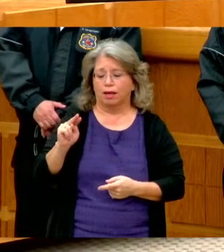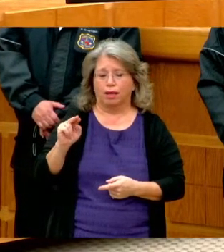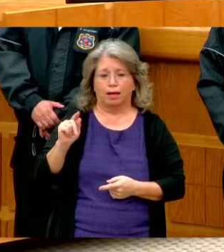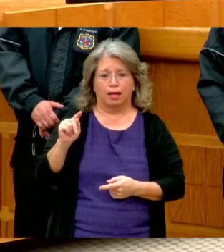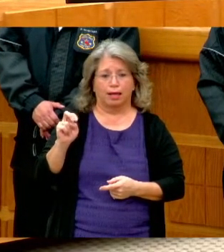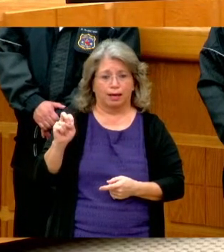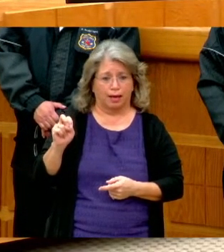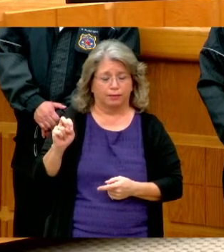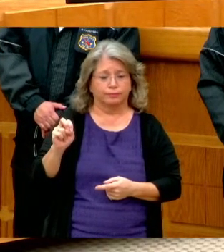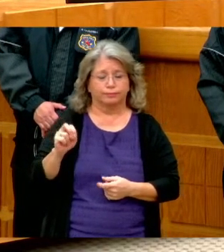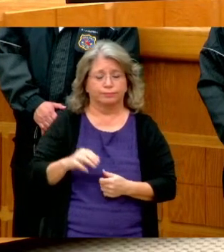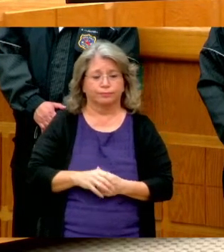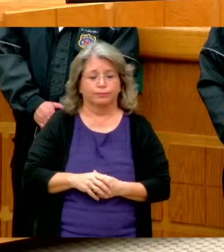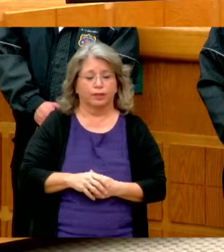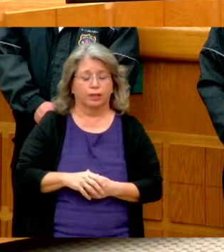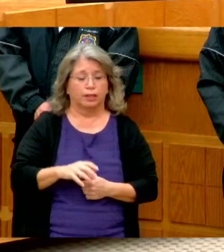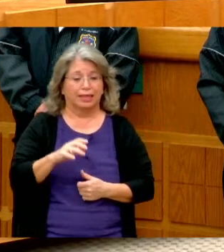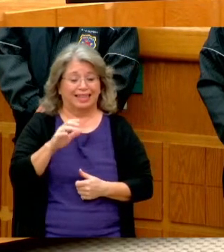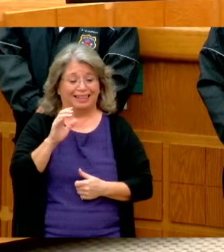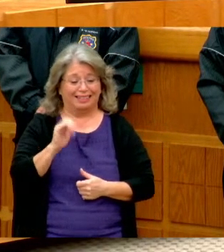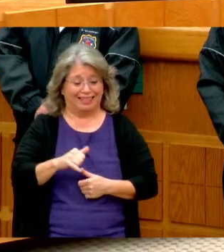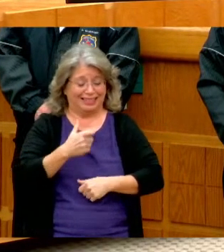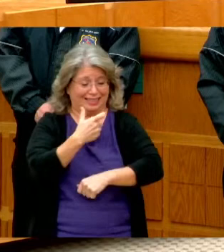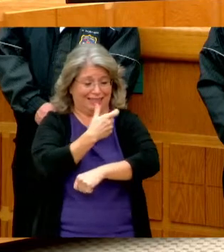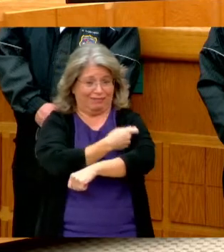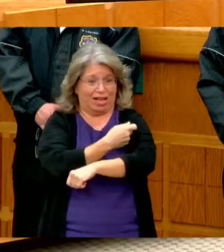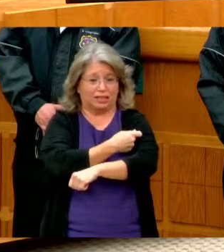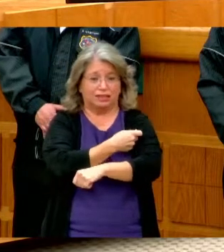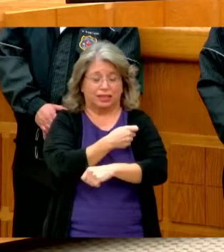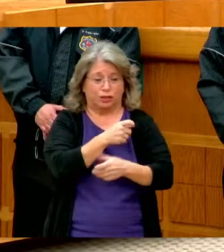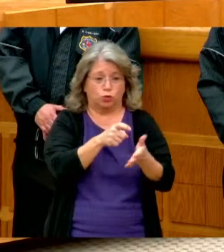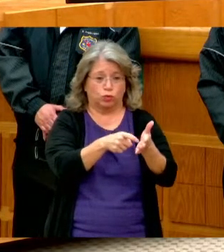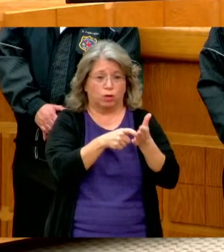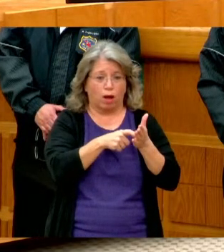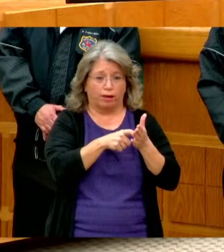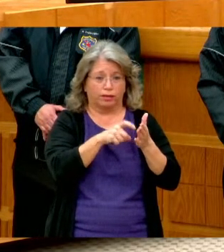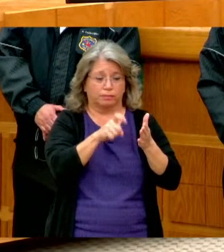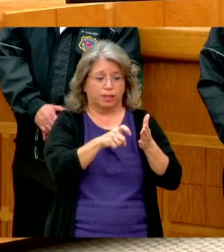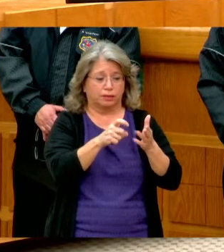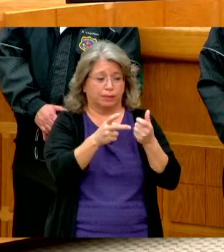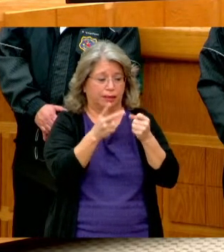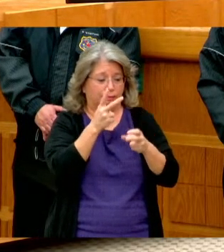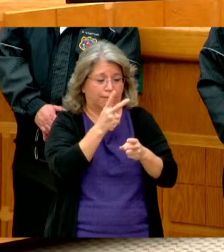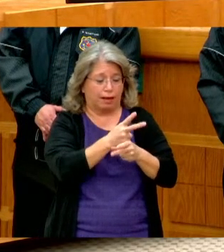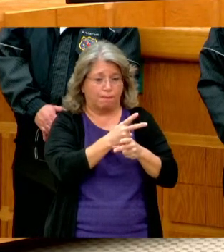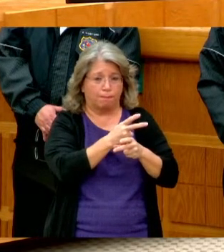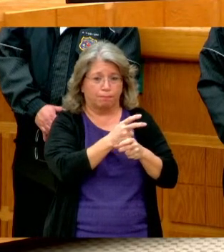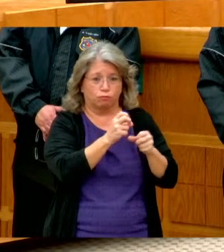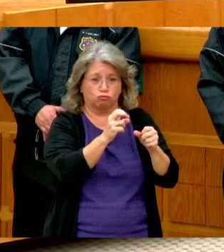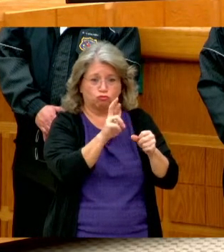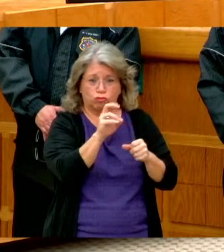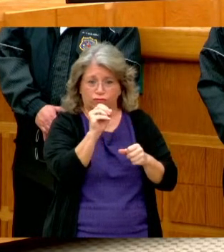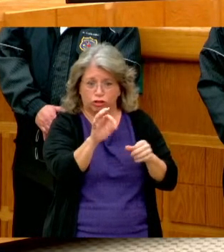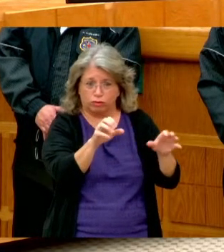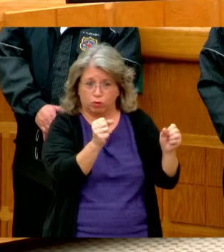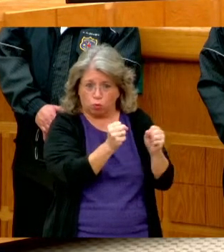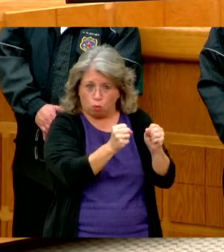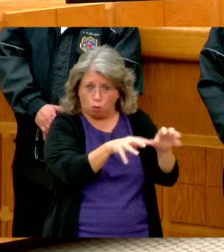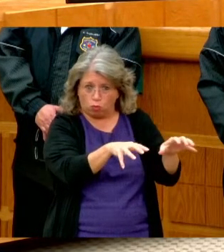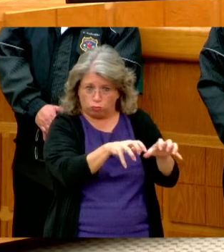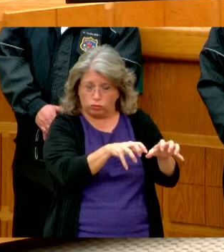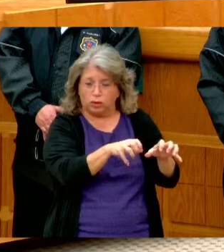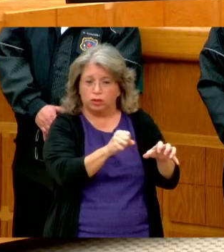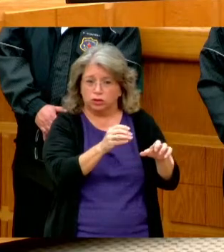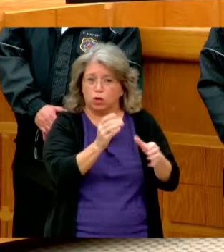the particular vaccine that requires refrigeration, and so there are some important technicalities with regards